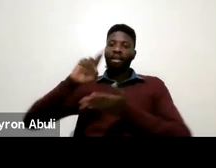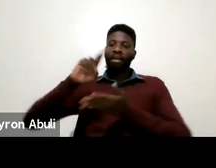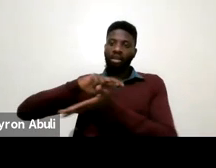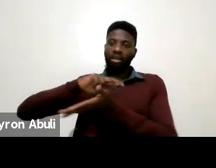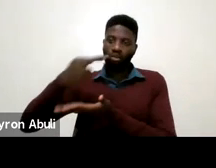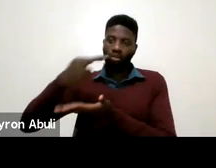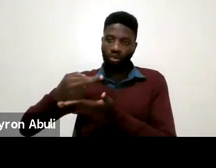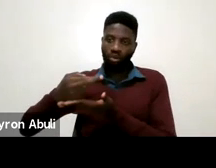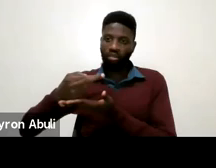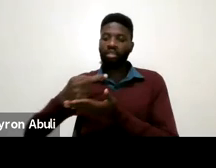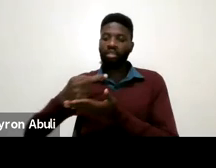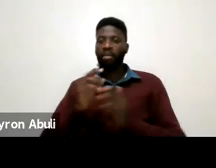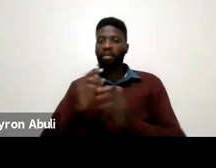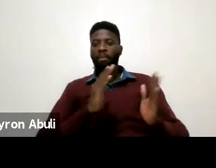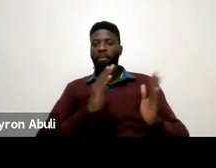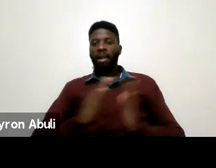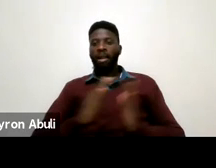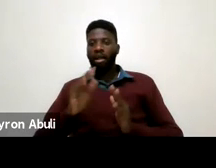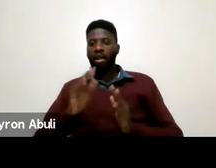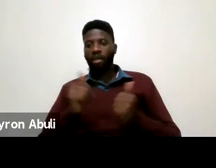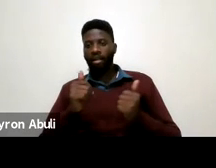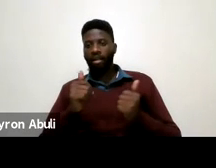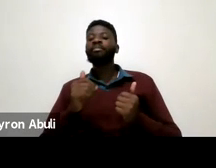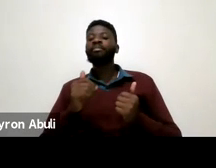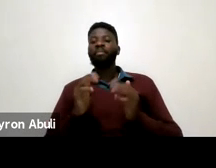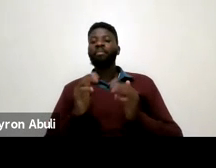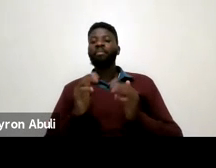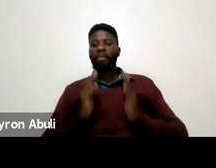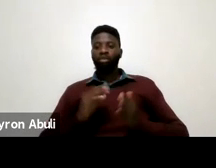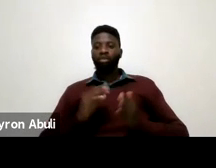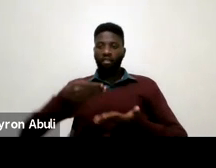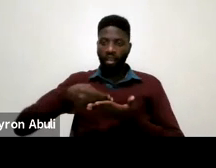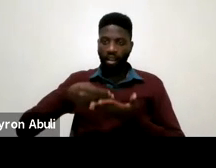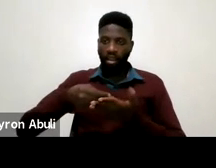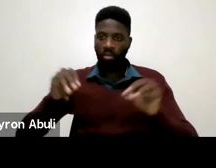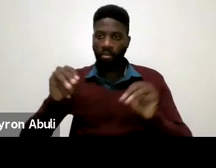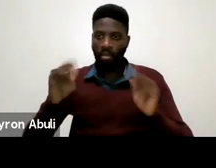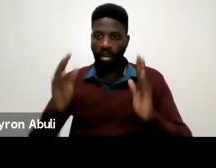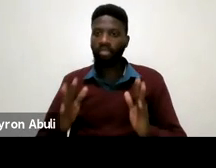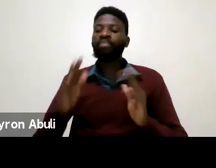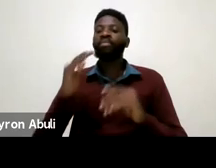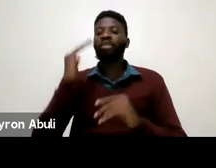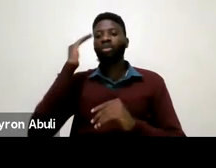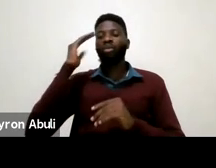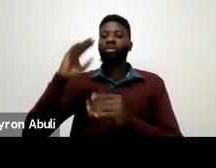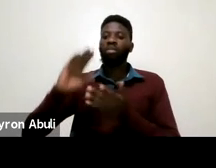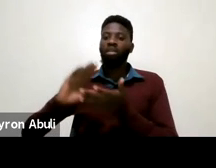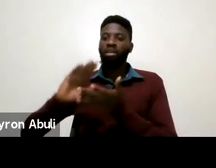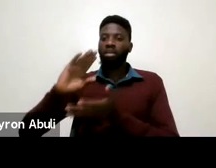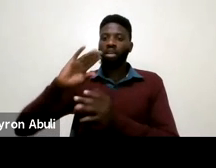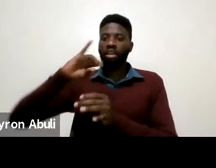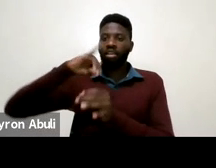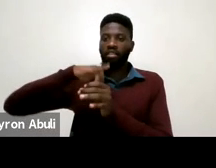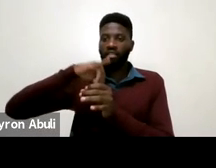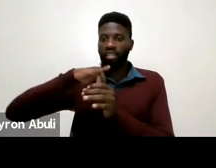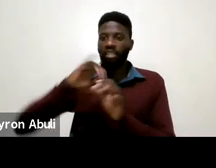planner and a personal finance manager. You have to know how to invest, you know how to save. You may have to